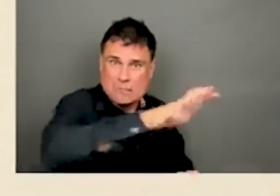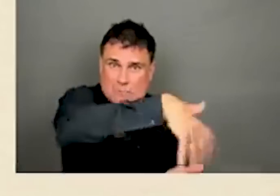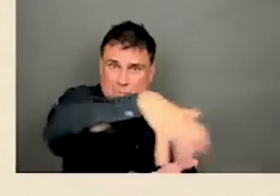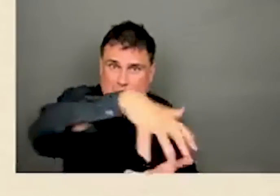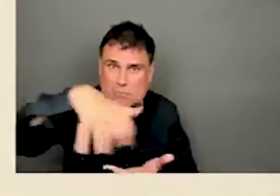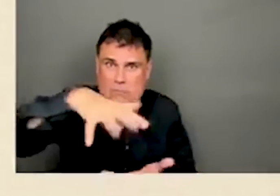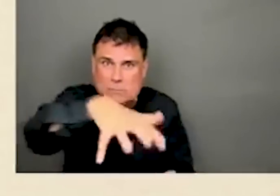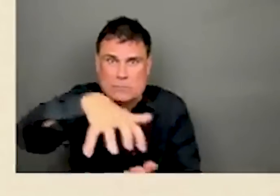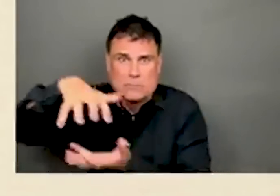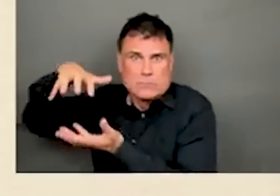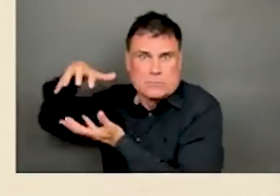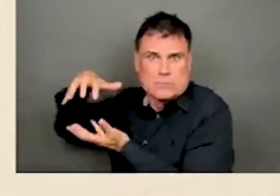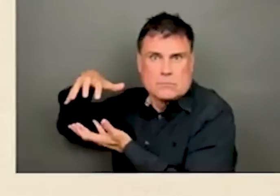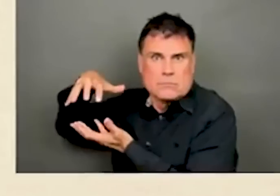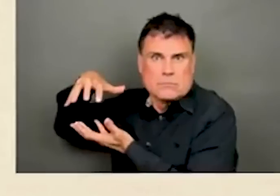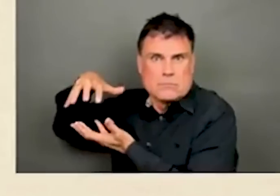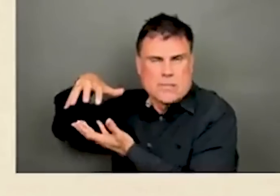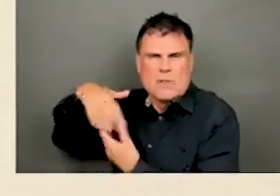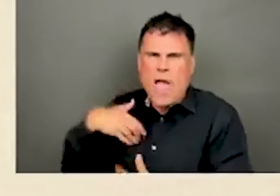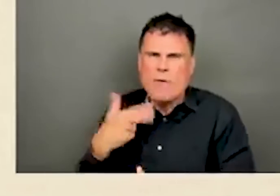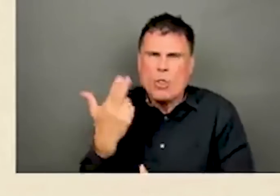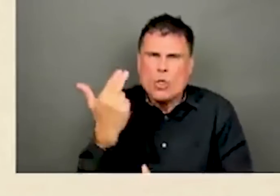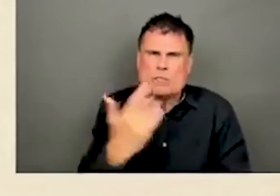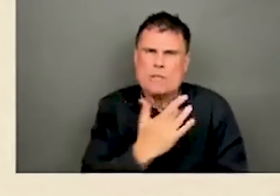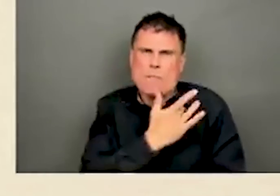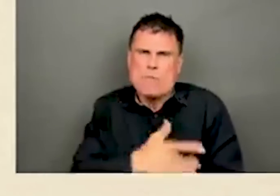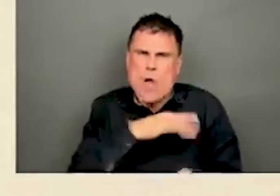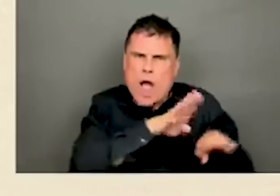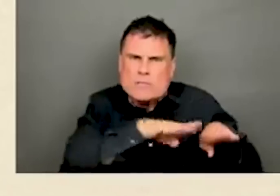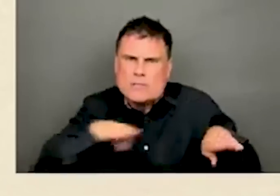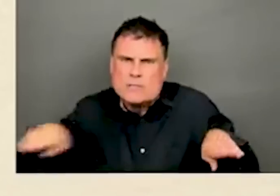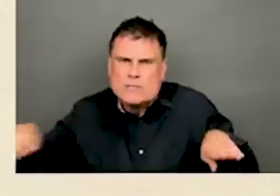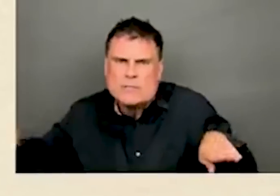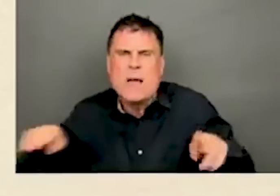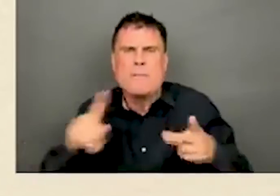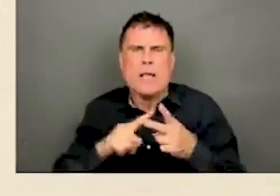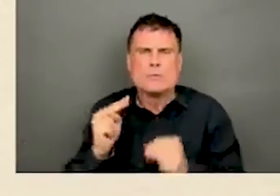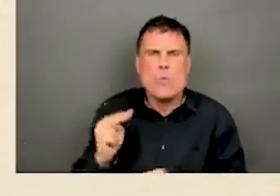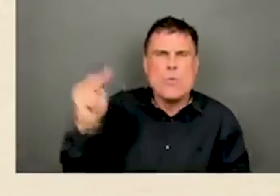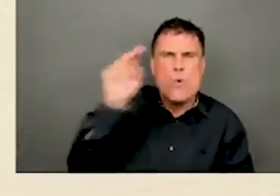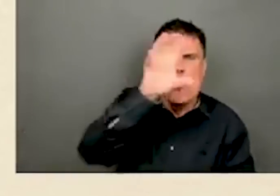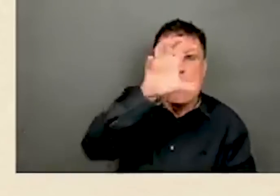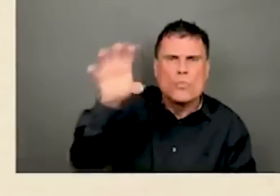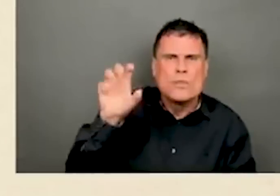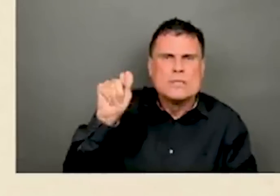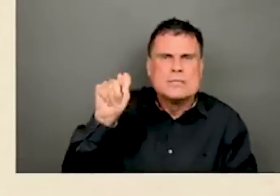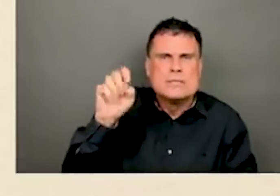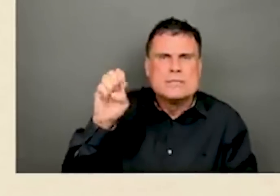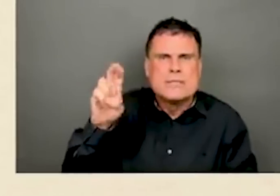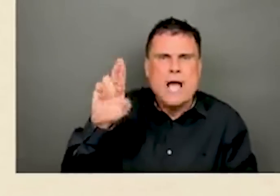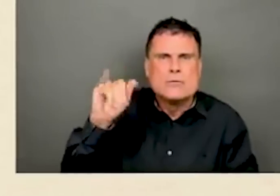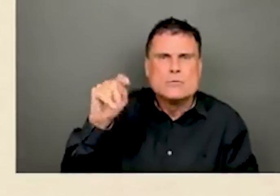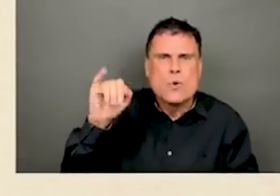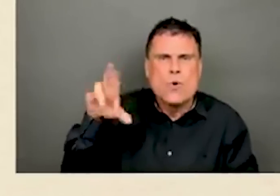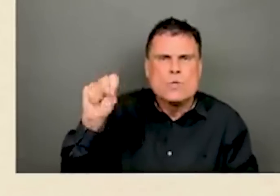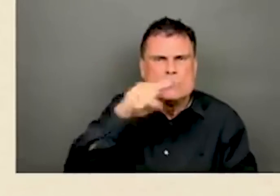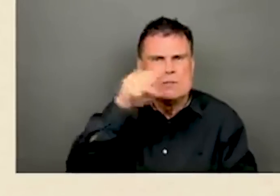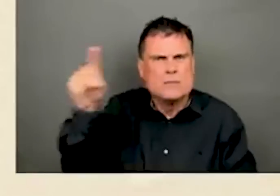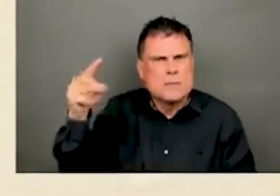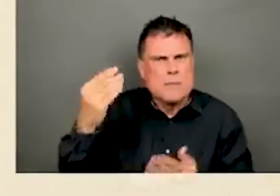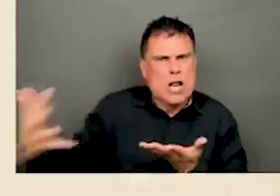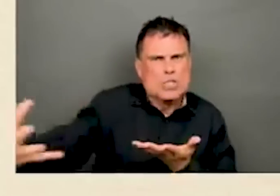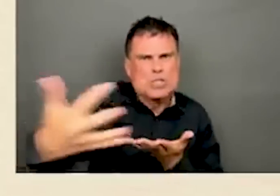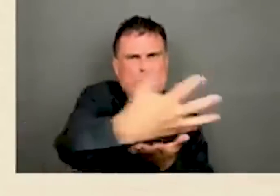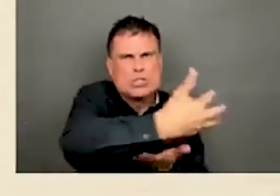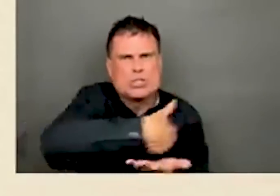13 premiers of provinces and territories that have been on the same page for the 5 years I've been here. The participants at the table